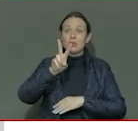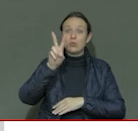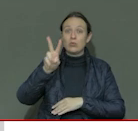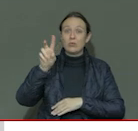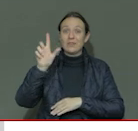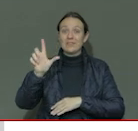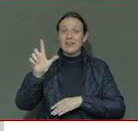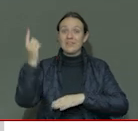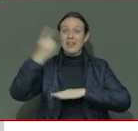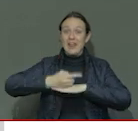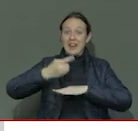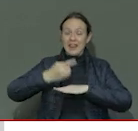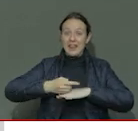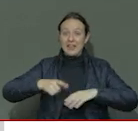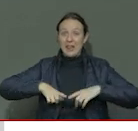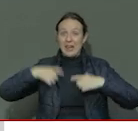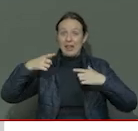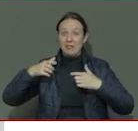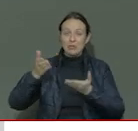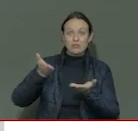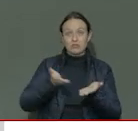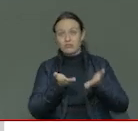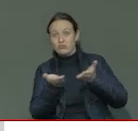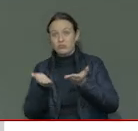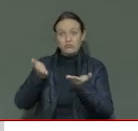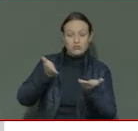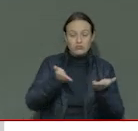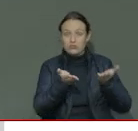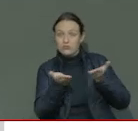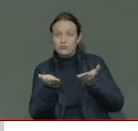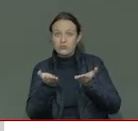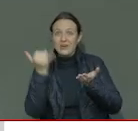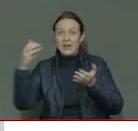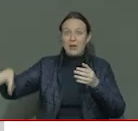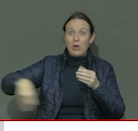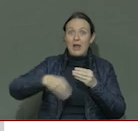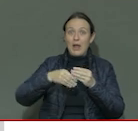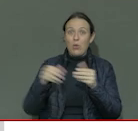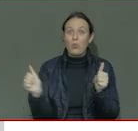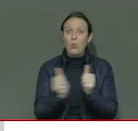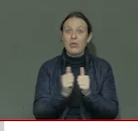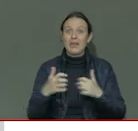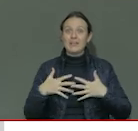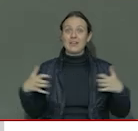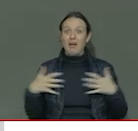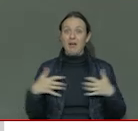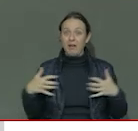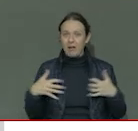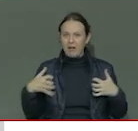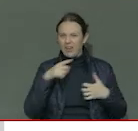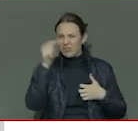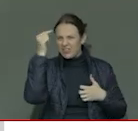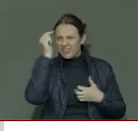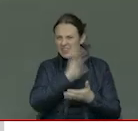227 days on a lifeboat. And what do we throw into the mix? With a Bengal tiger. Does that story